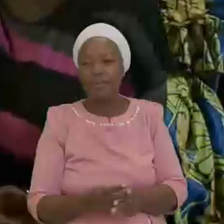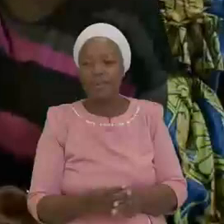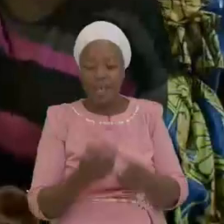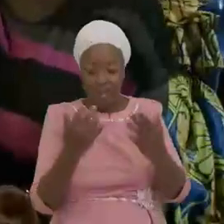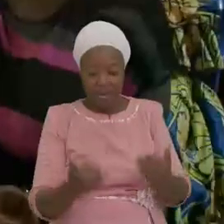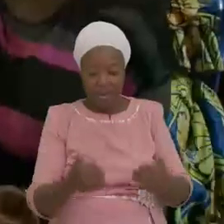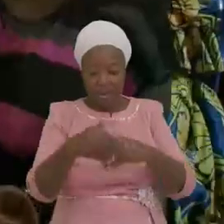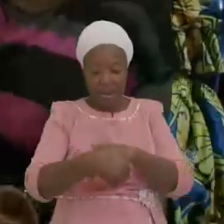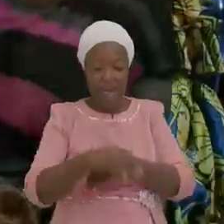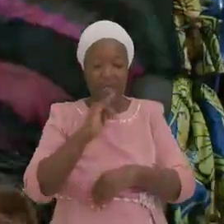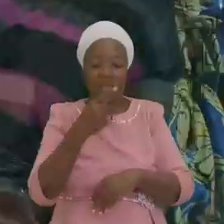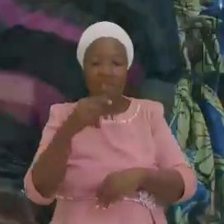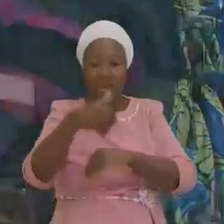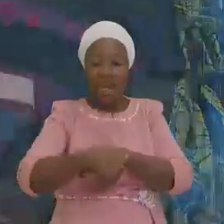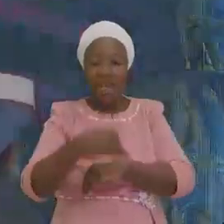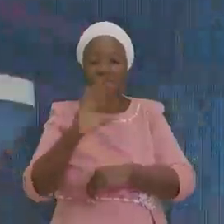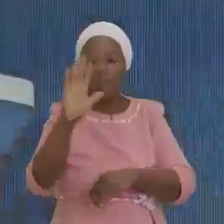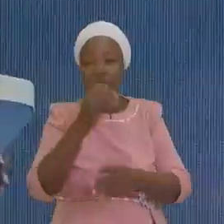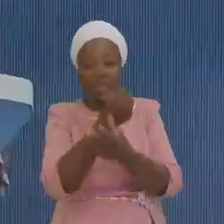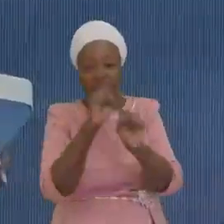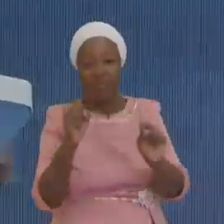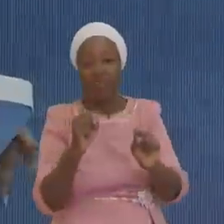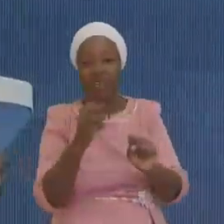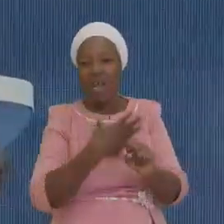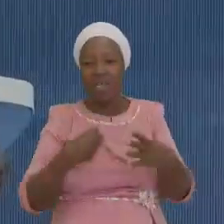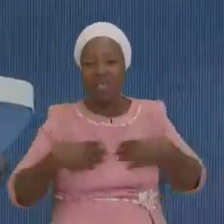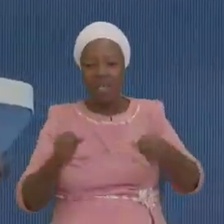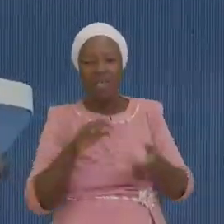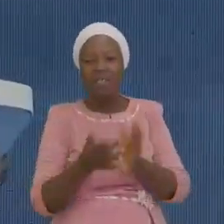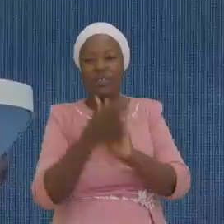Tonight is the night of your salvation and healing.